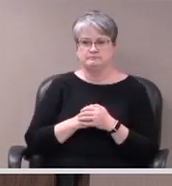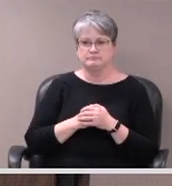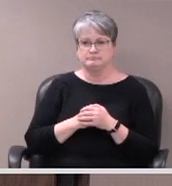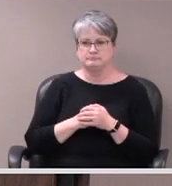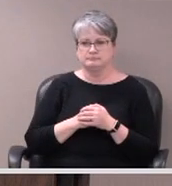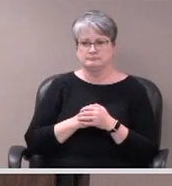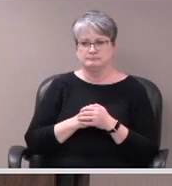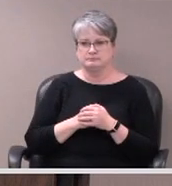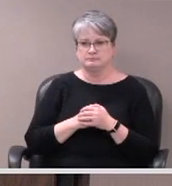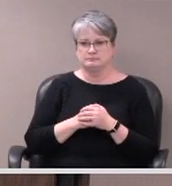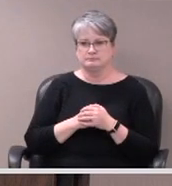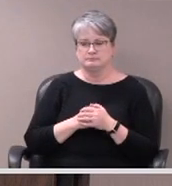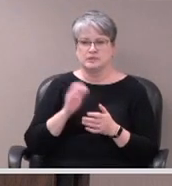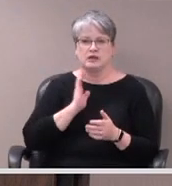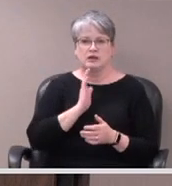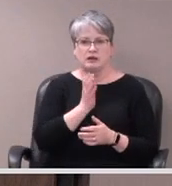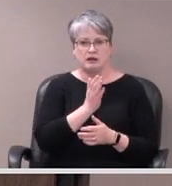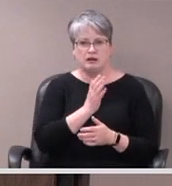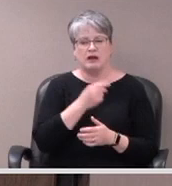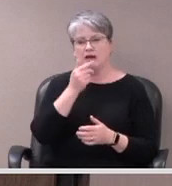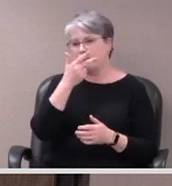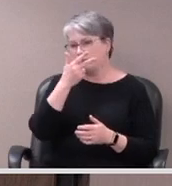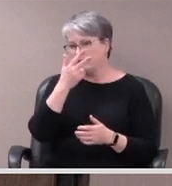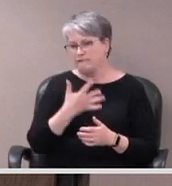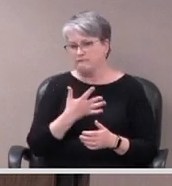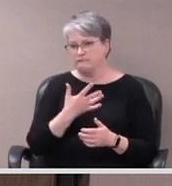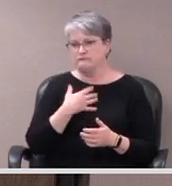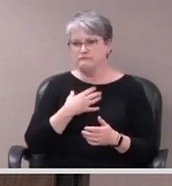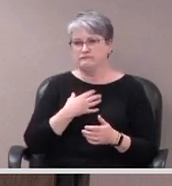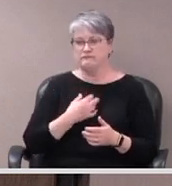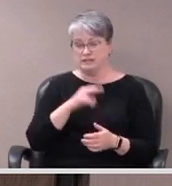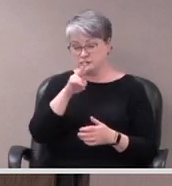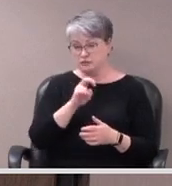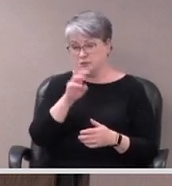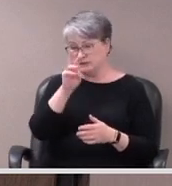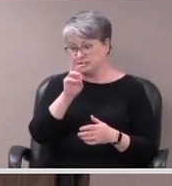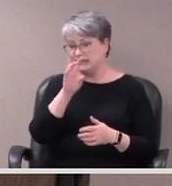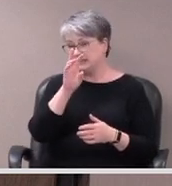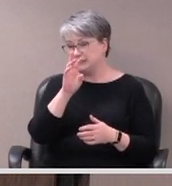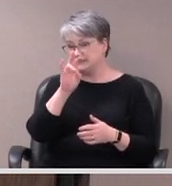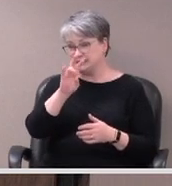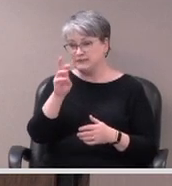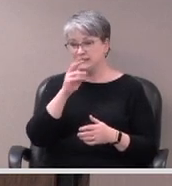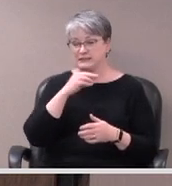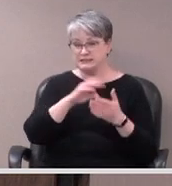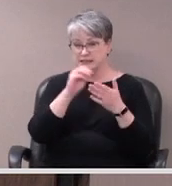3/5 of our children are Black that are arrested out of 276 students last year,